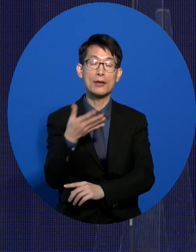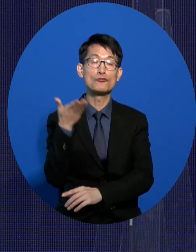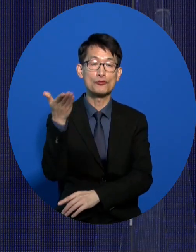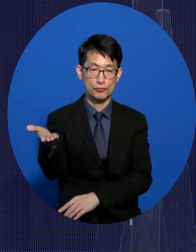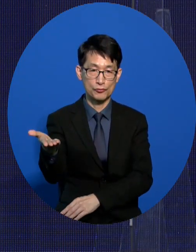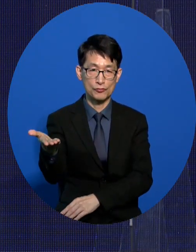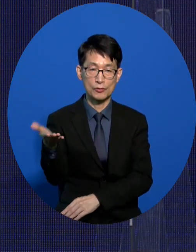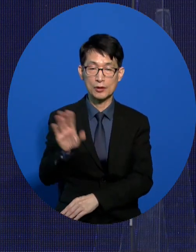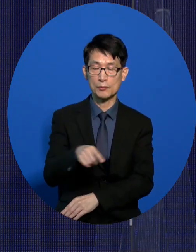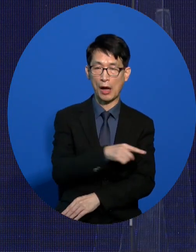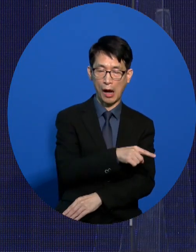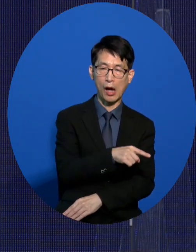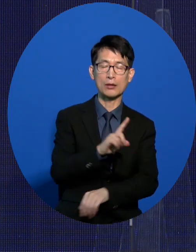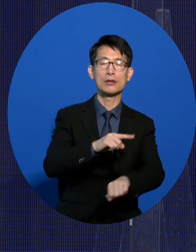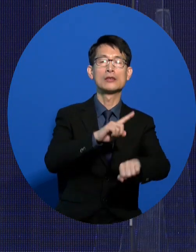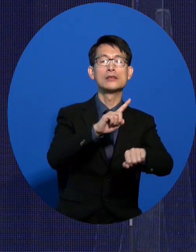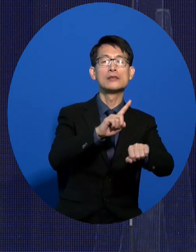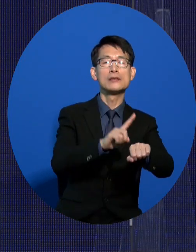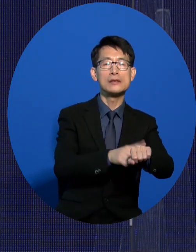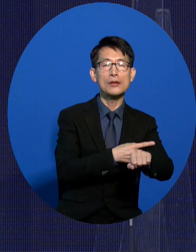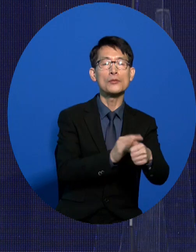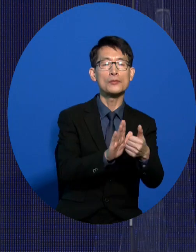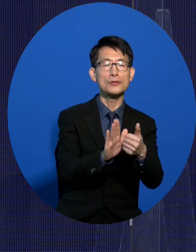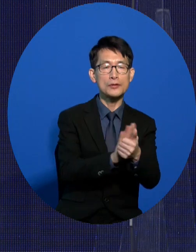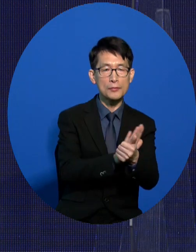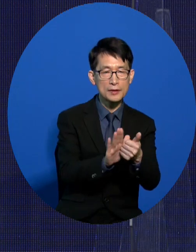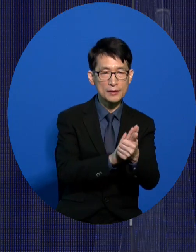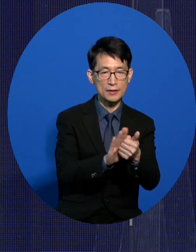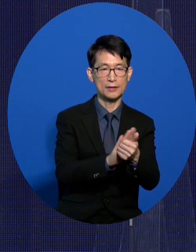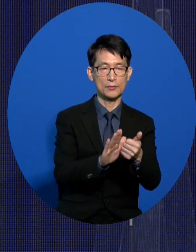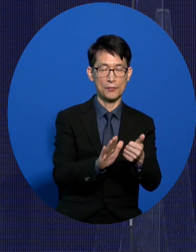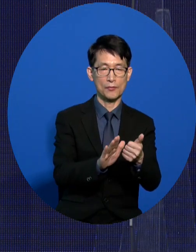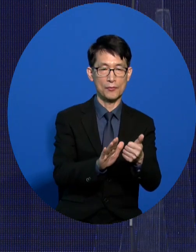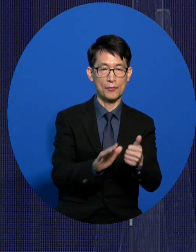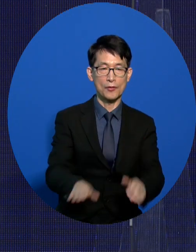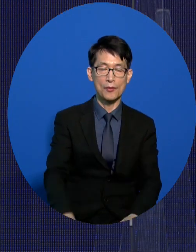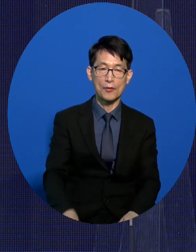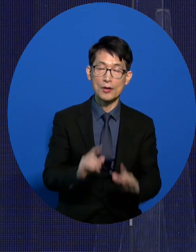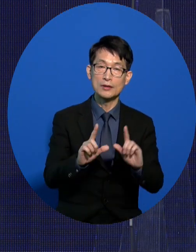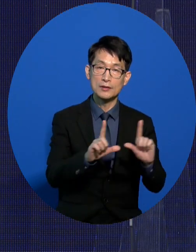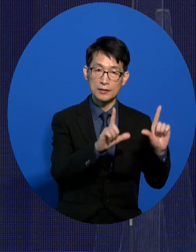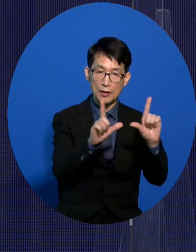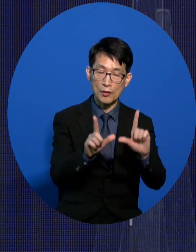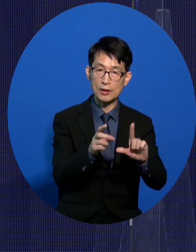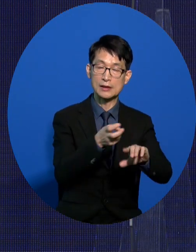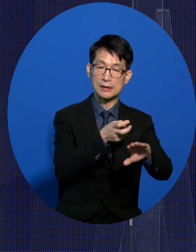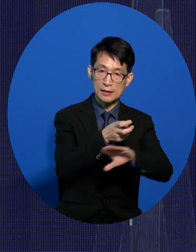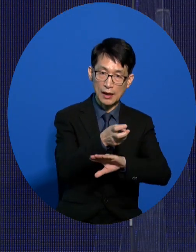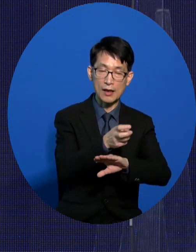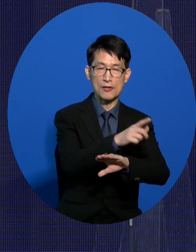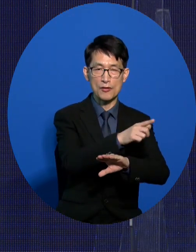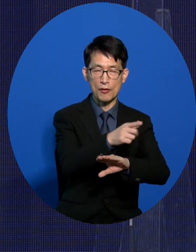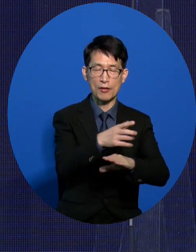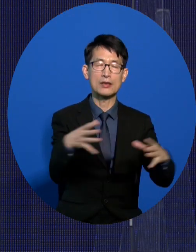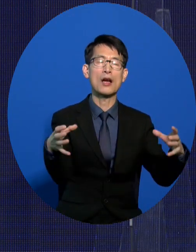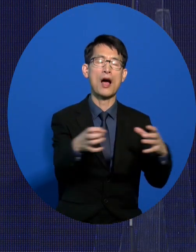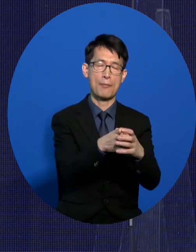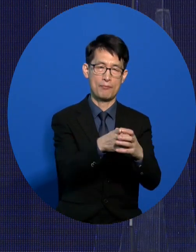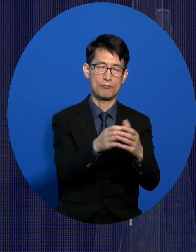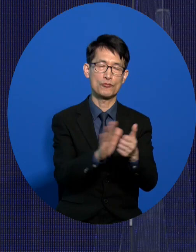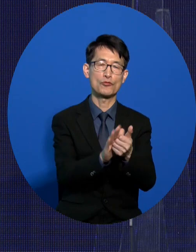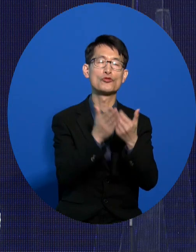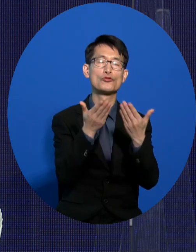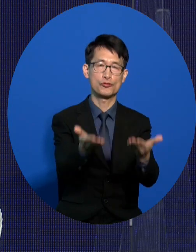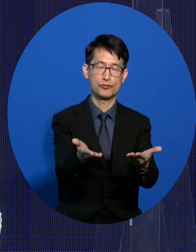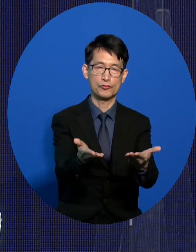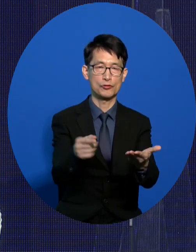one hand, there is provision of just the vehicle service, but for us, Urigo, we provide